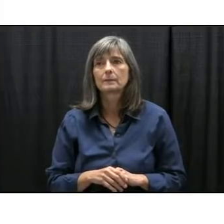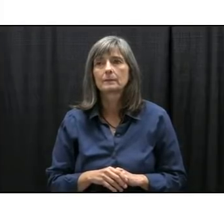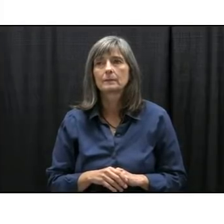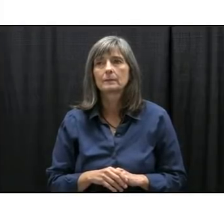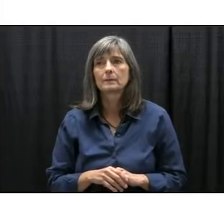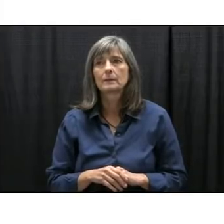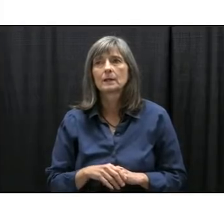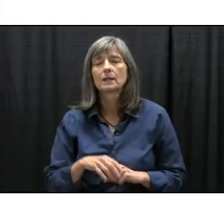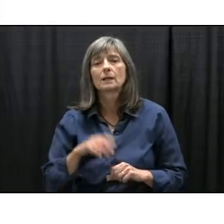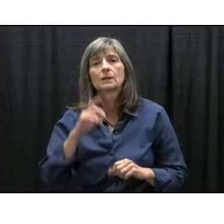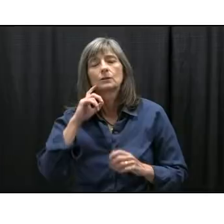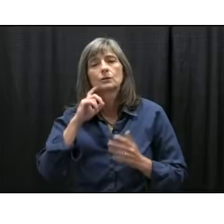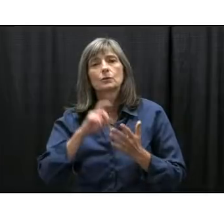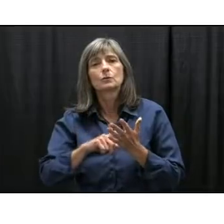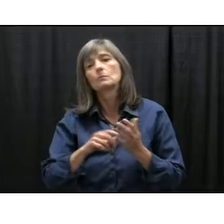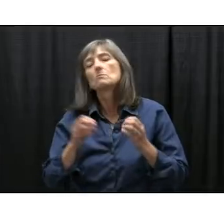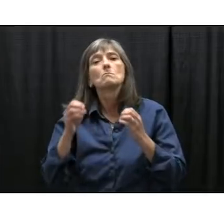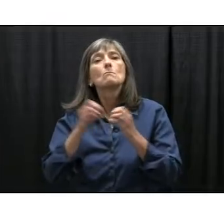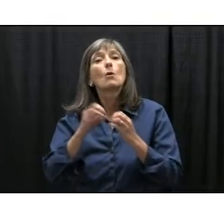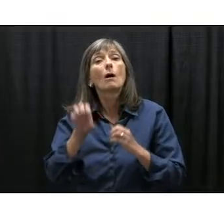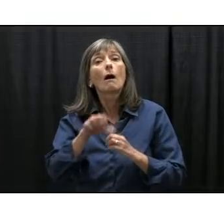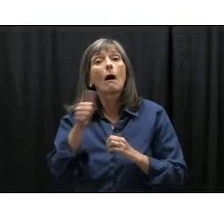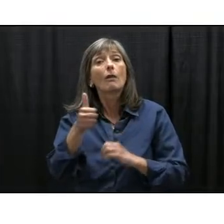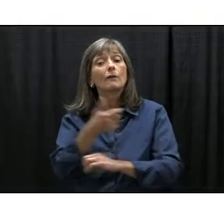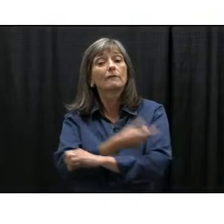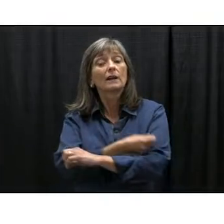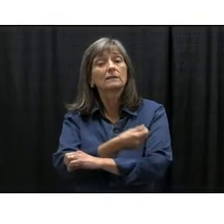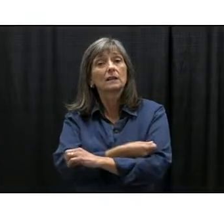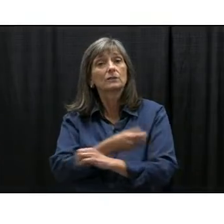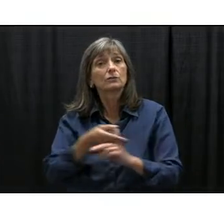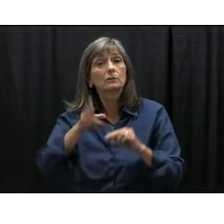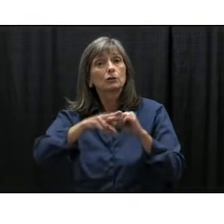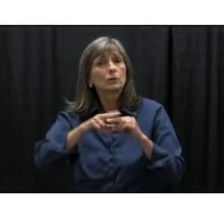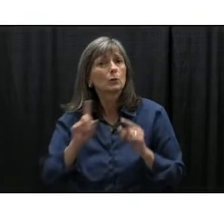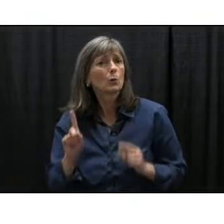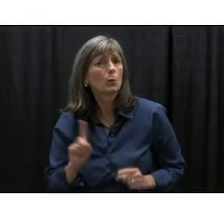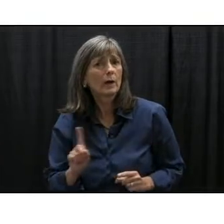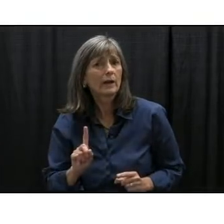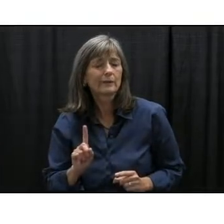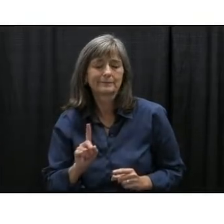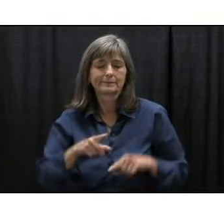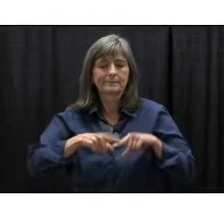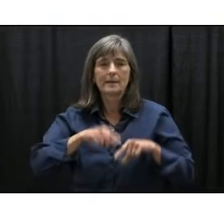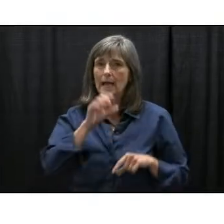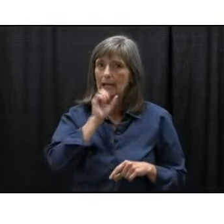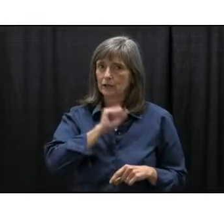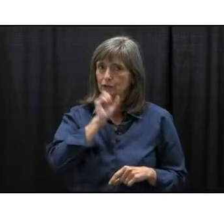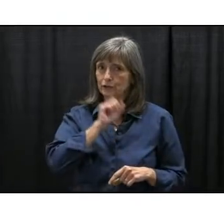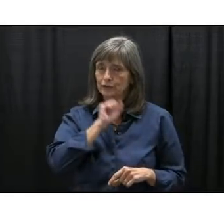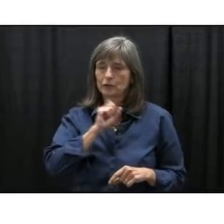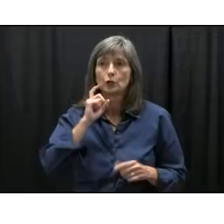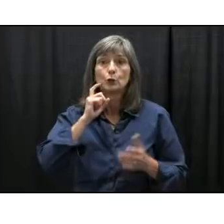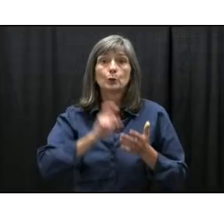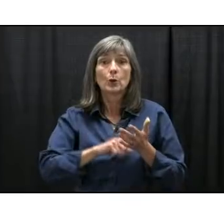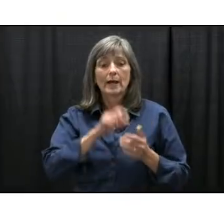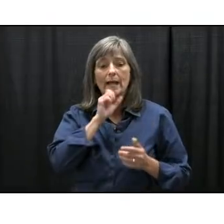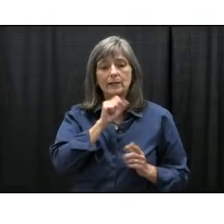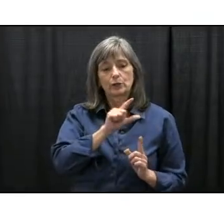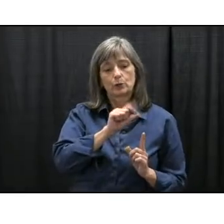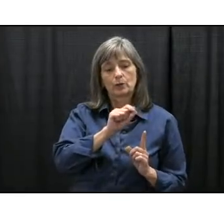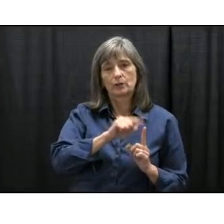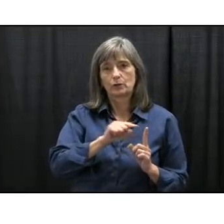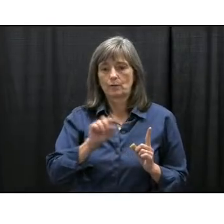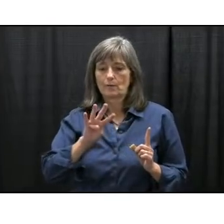when you look at other gains that can potentially be made, you need to look at, for instance, certain age groups. If you look at the age group between 20 to